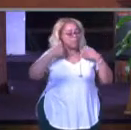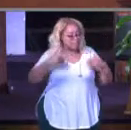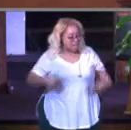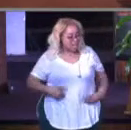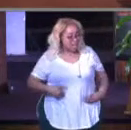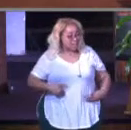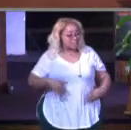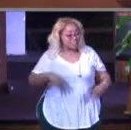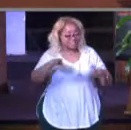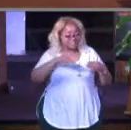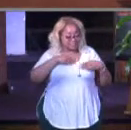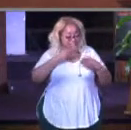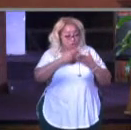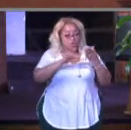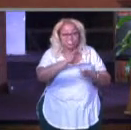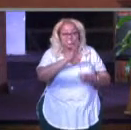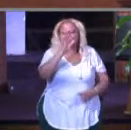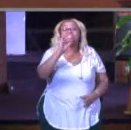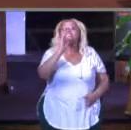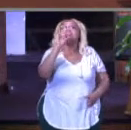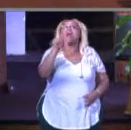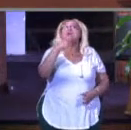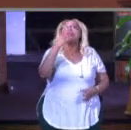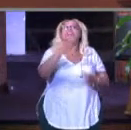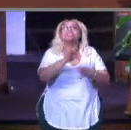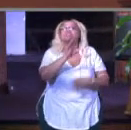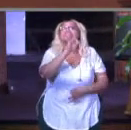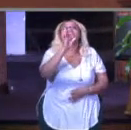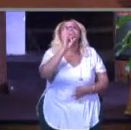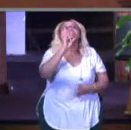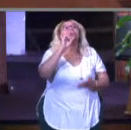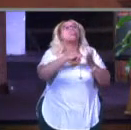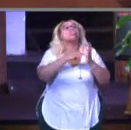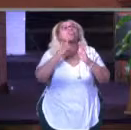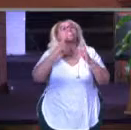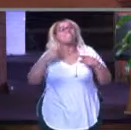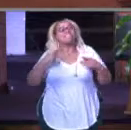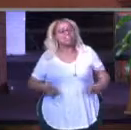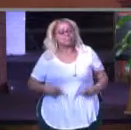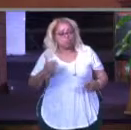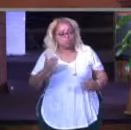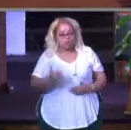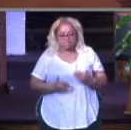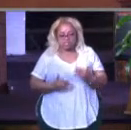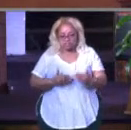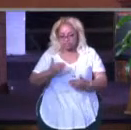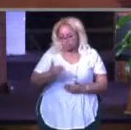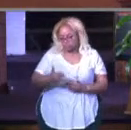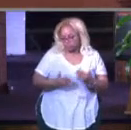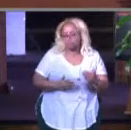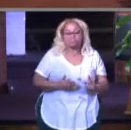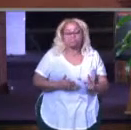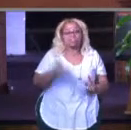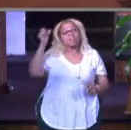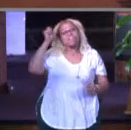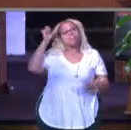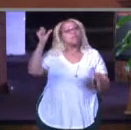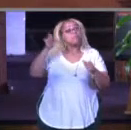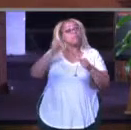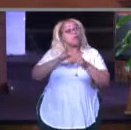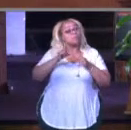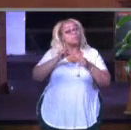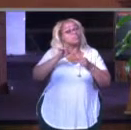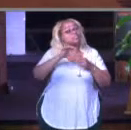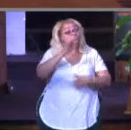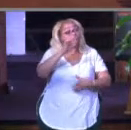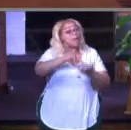bodies. Receiving the Holy Spirit isn't just spiritual. There's also a physical process. Remember,